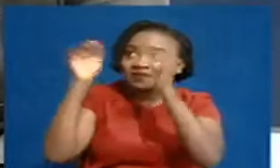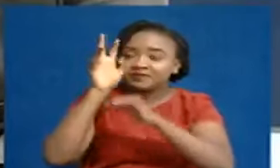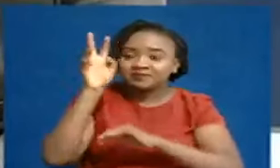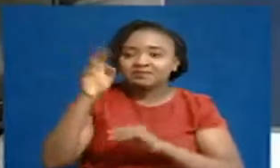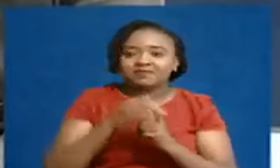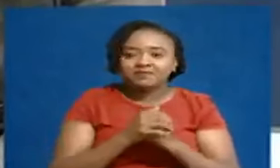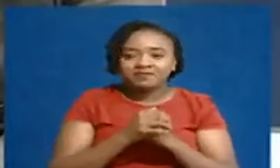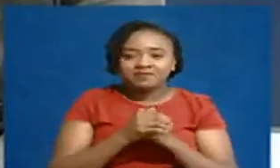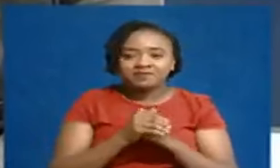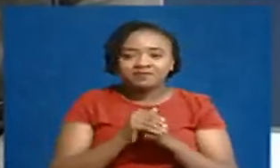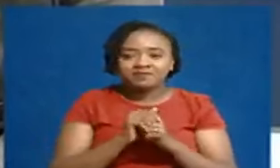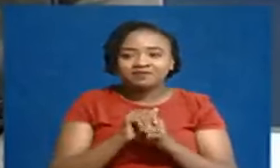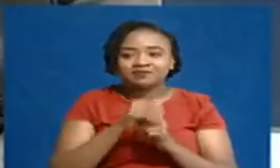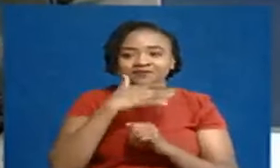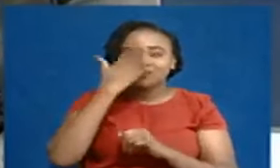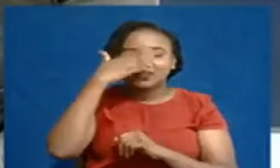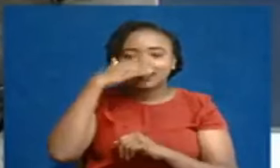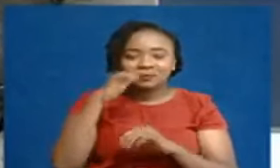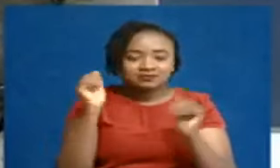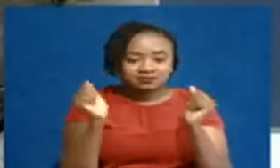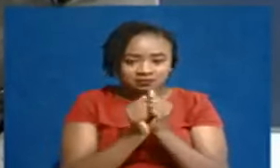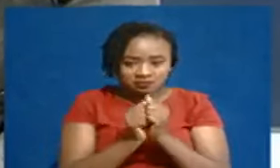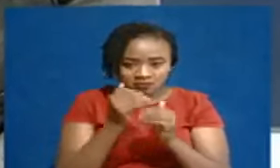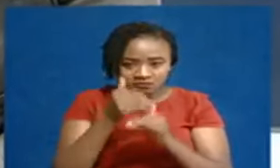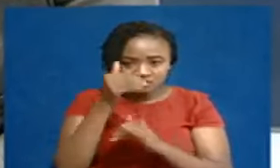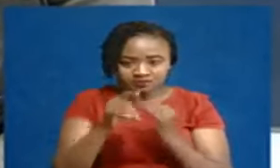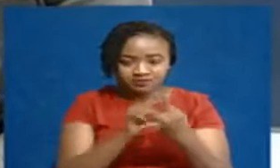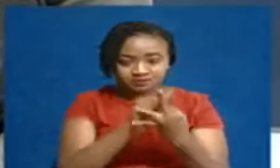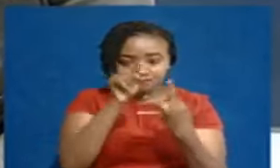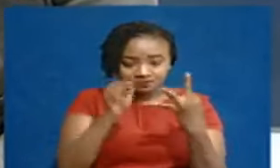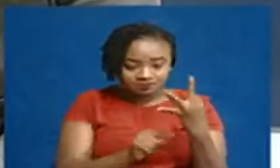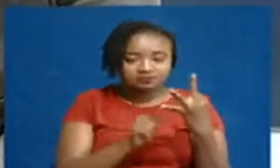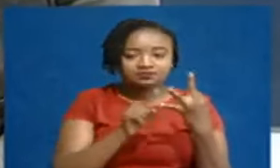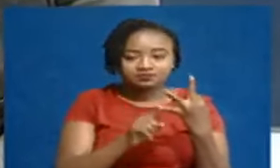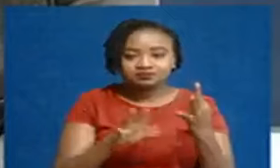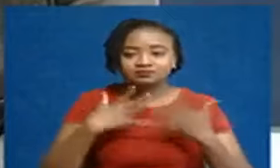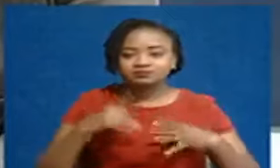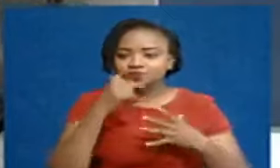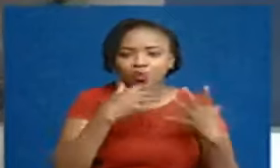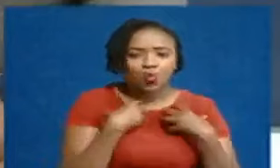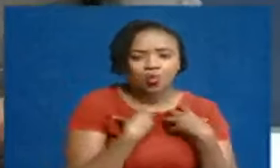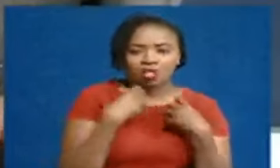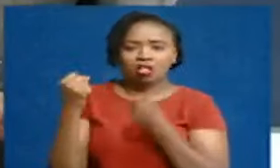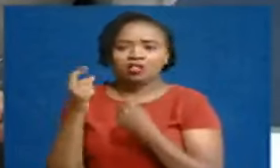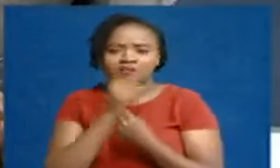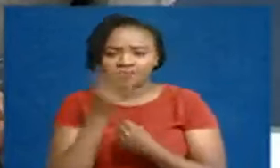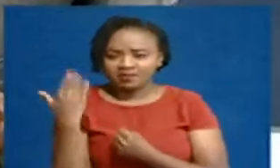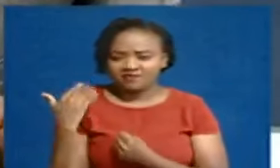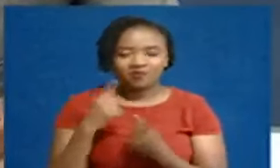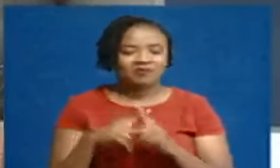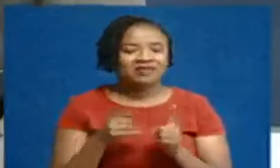10 days since the release, the Kitengela 3 are still unable to share their experiences with the public as they are still